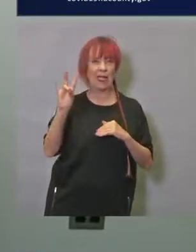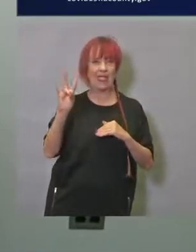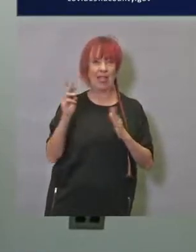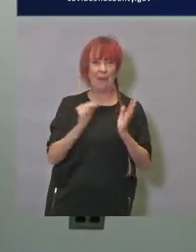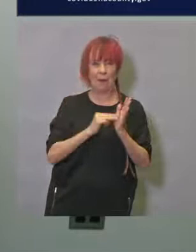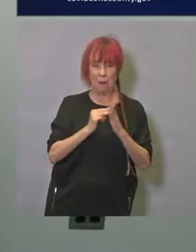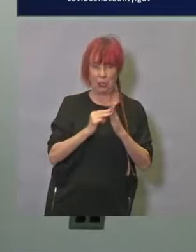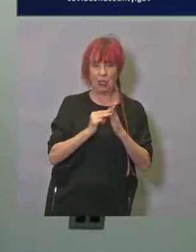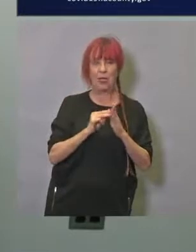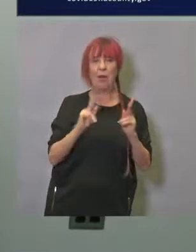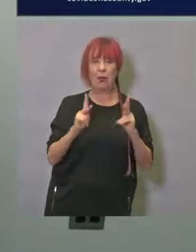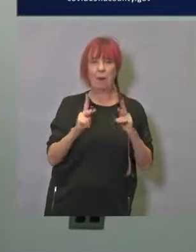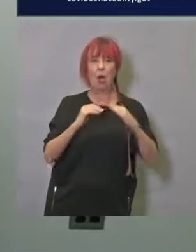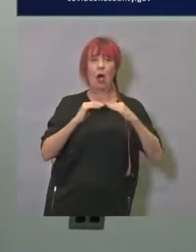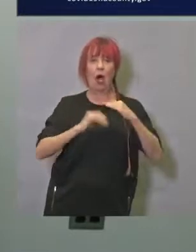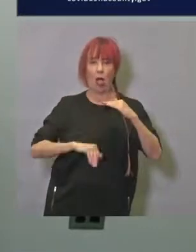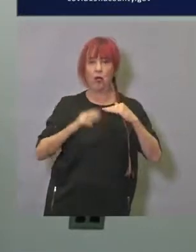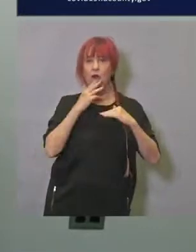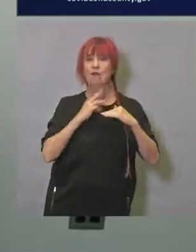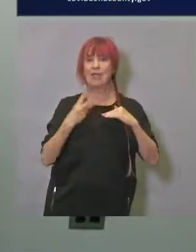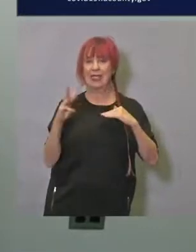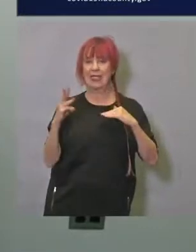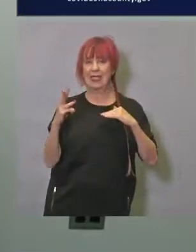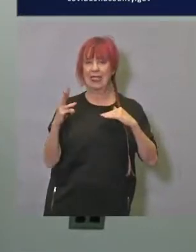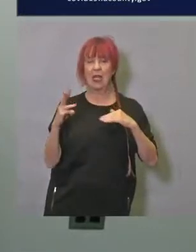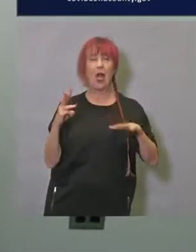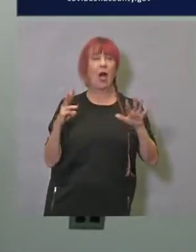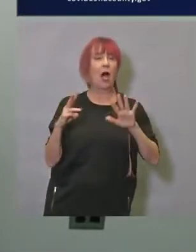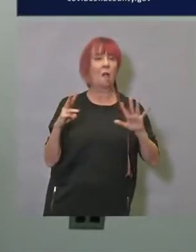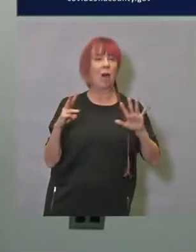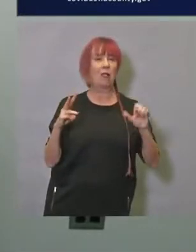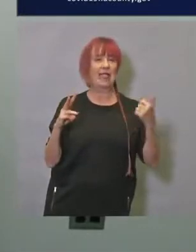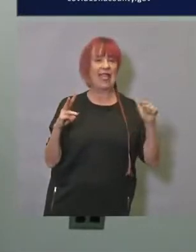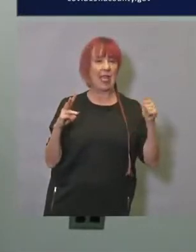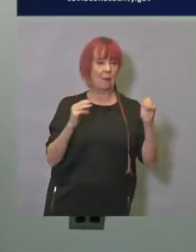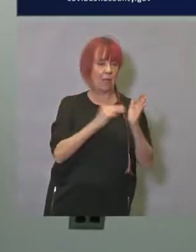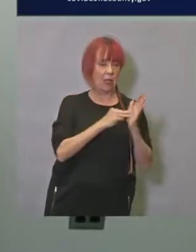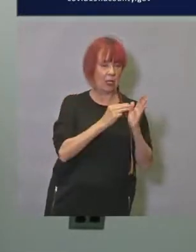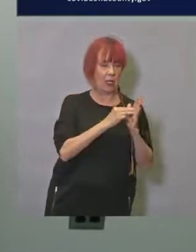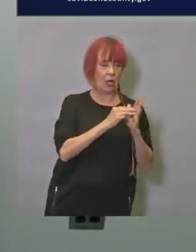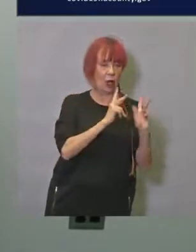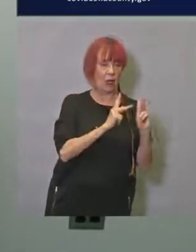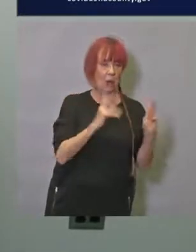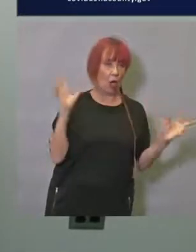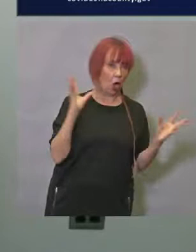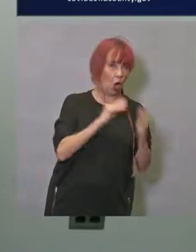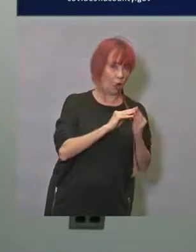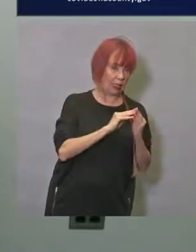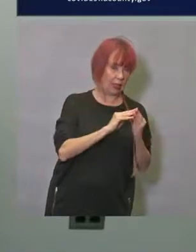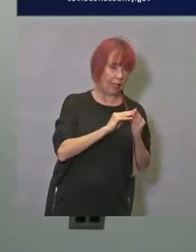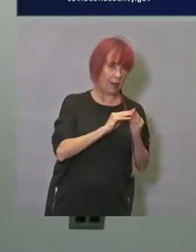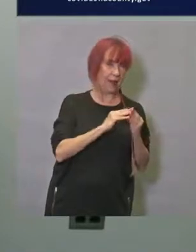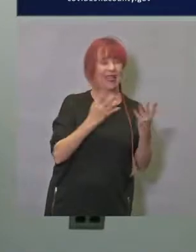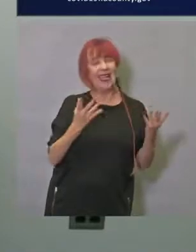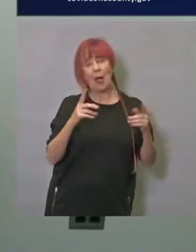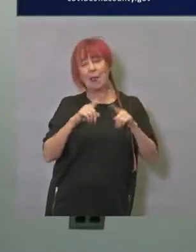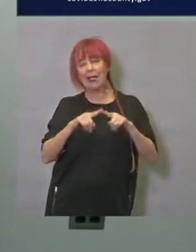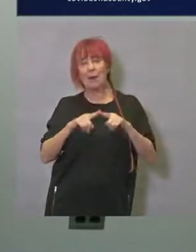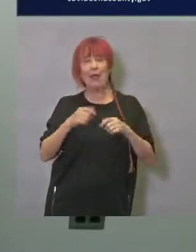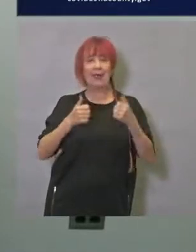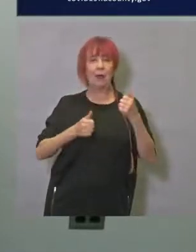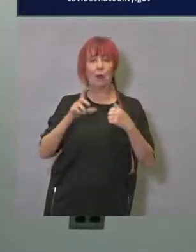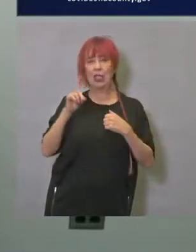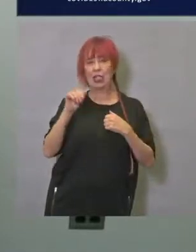are under the age of 16. We have about 10 million people, and our estimates depending on whose data set you're using, are